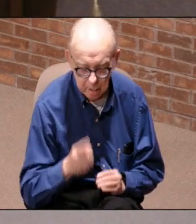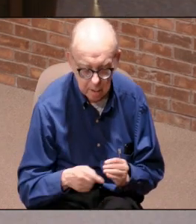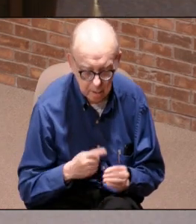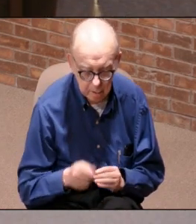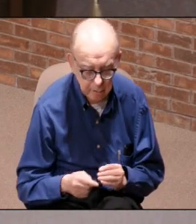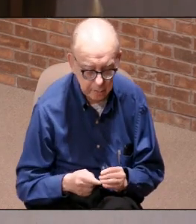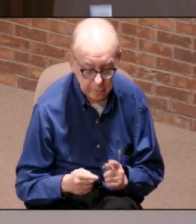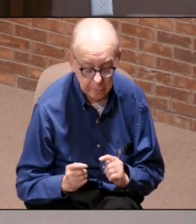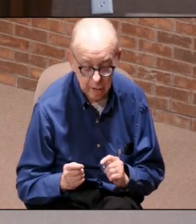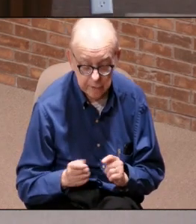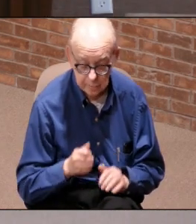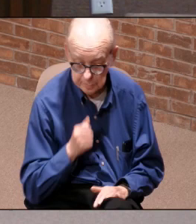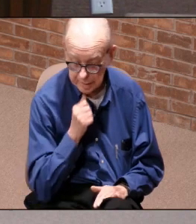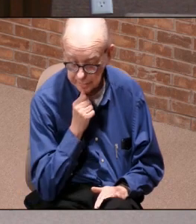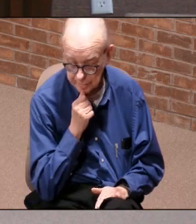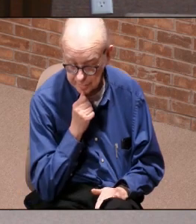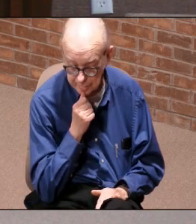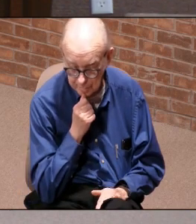your patience.